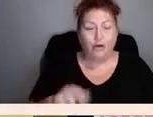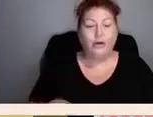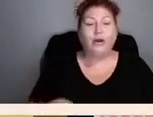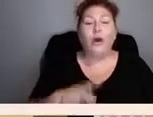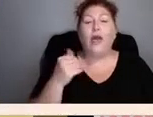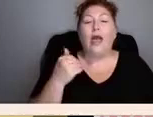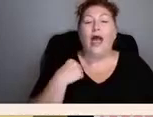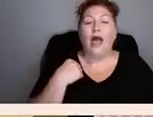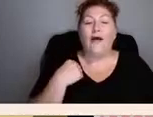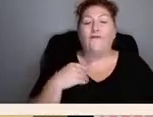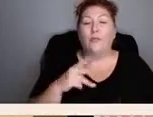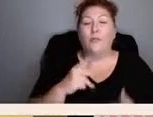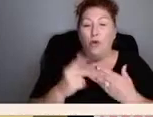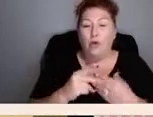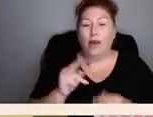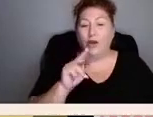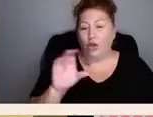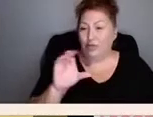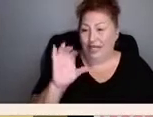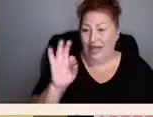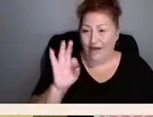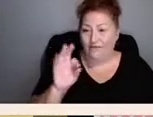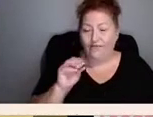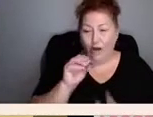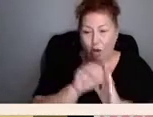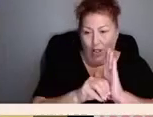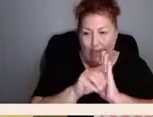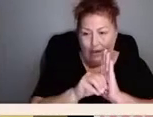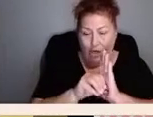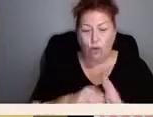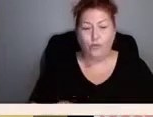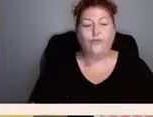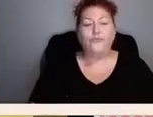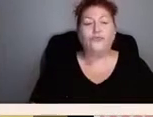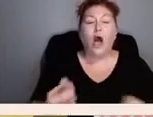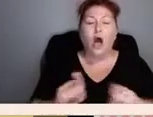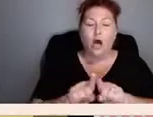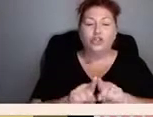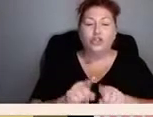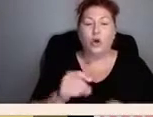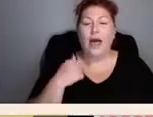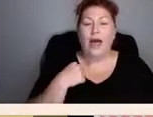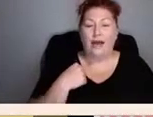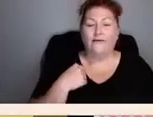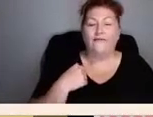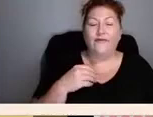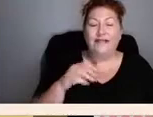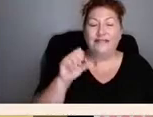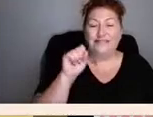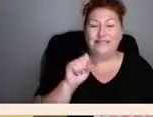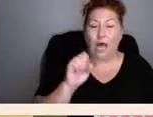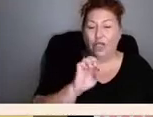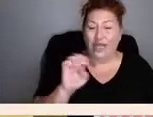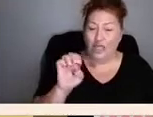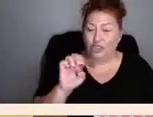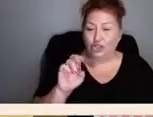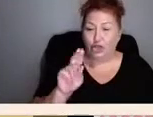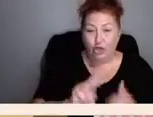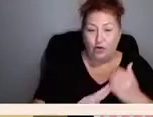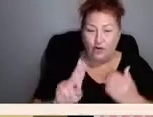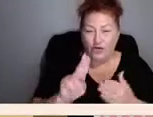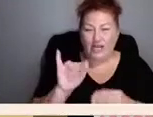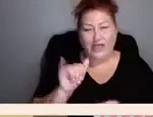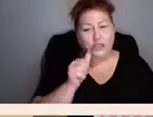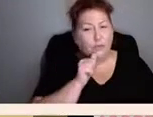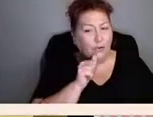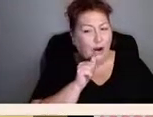the University of Central Florida in Orlando. We also have a Southeastern University, which is a